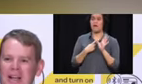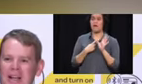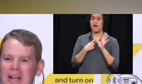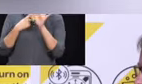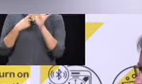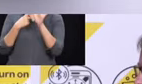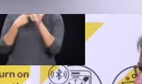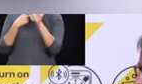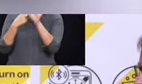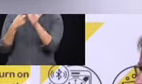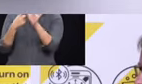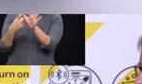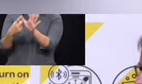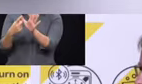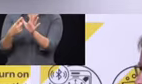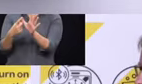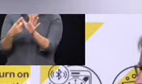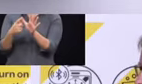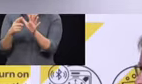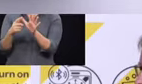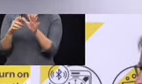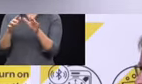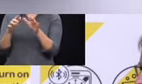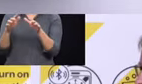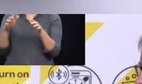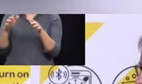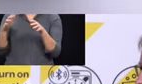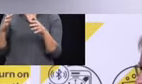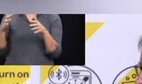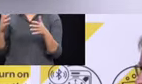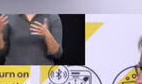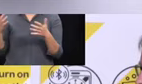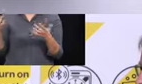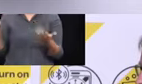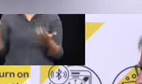they are